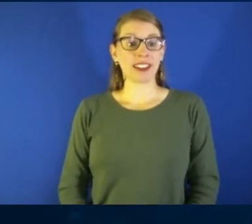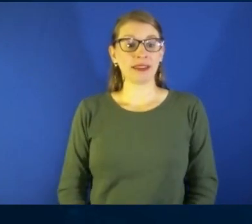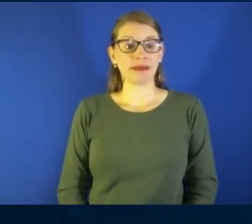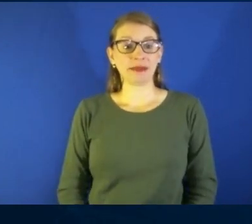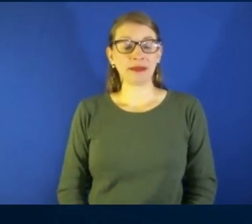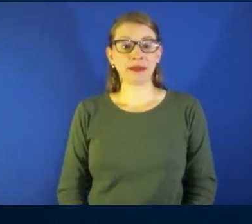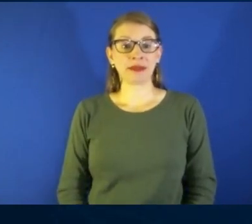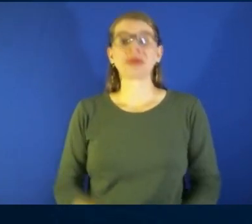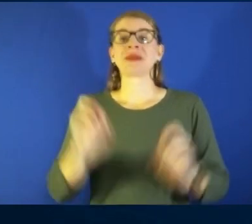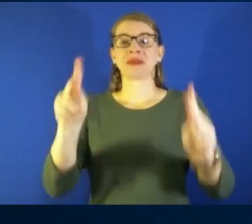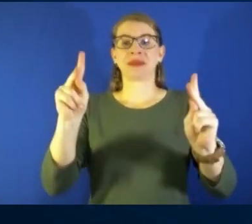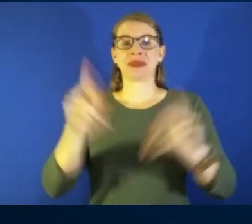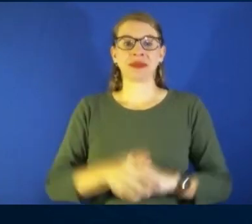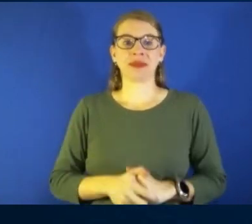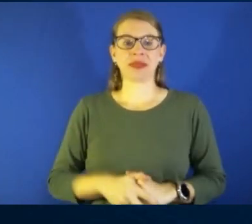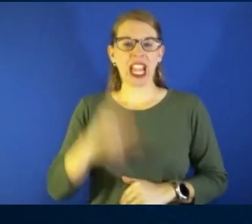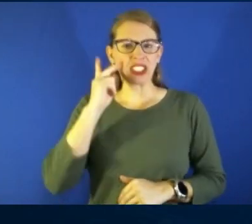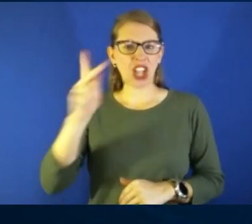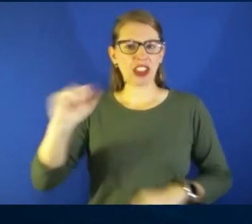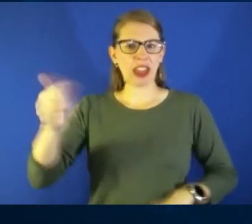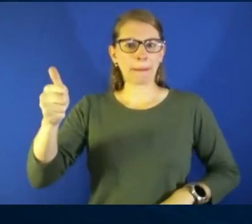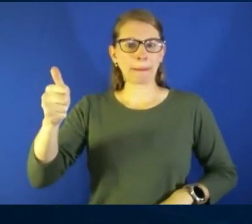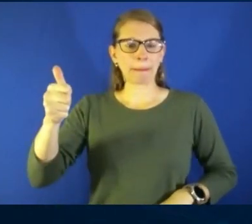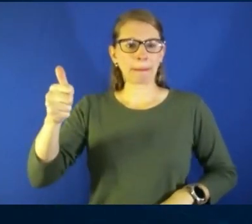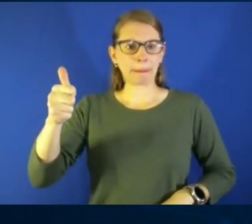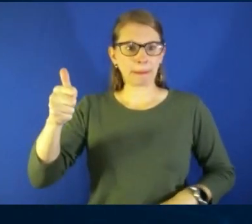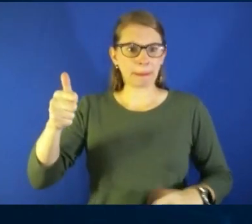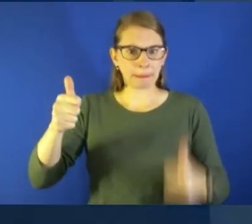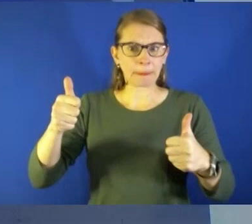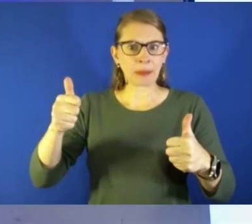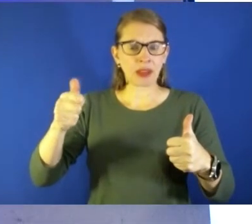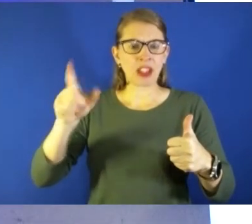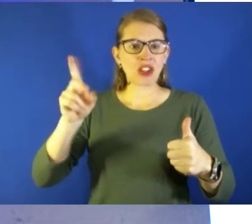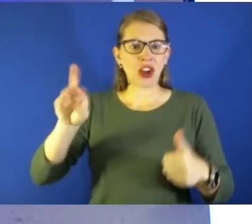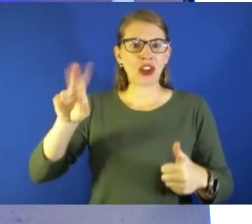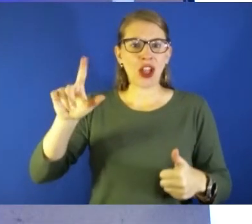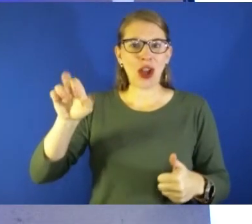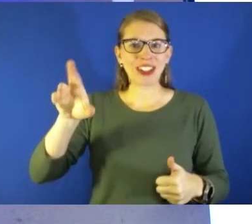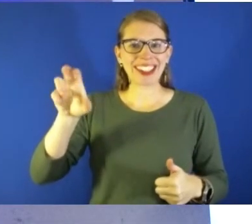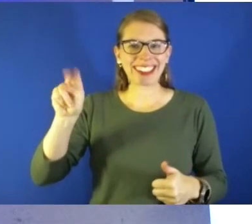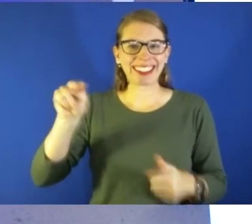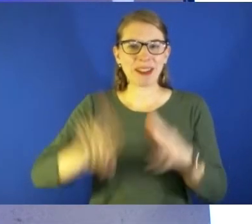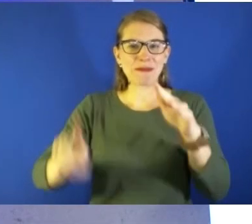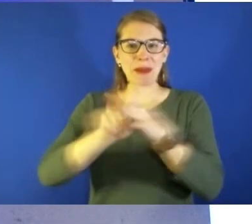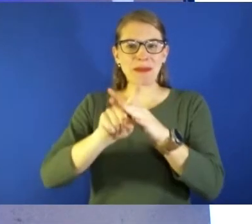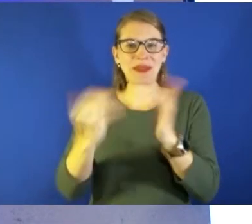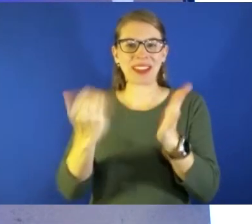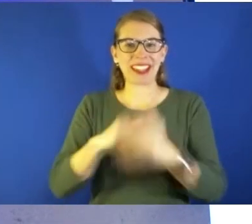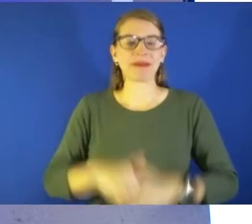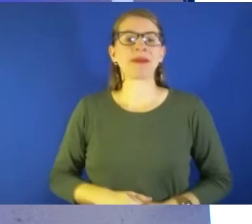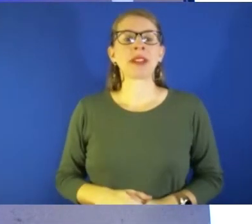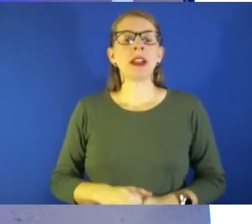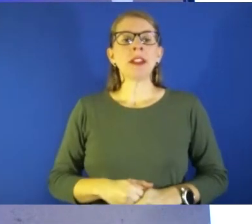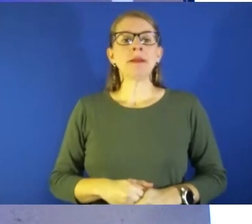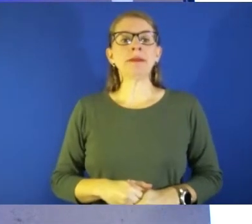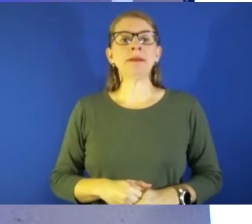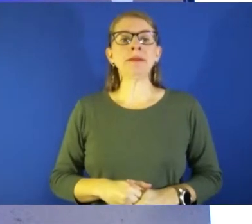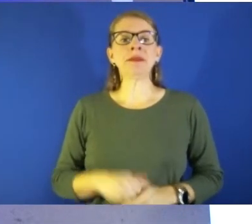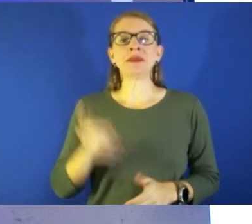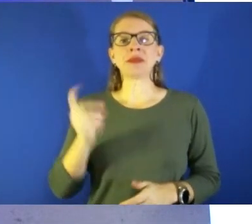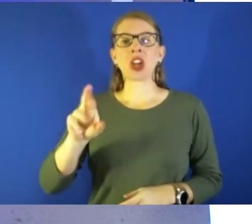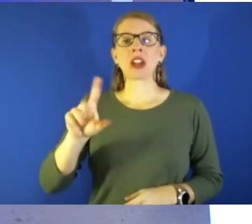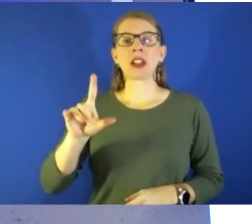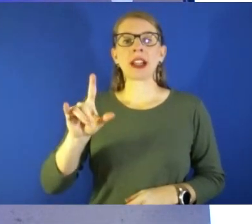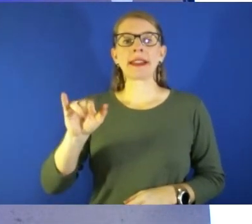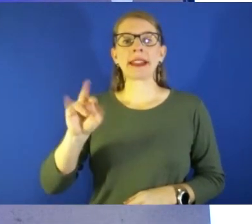Okay, I saw a thumbs up. Give me another thumbs up when we have Dr. Larson. So tell me a little bit, Dr. Lindstrom, about any side effects.